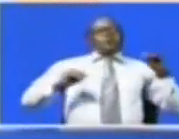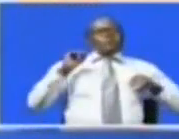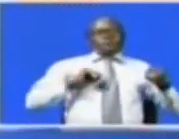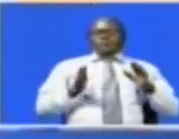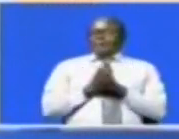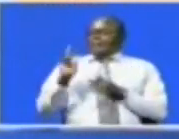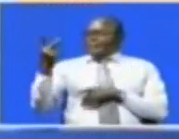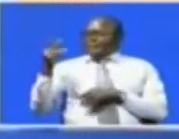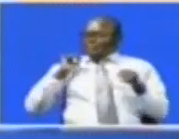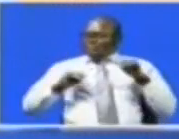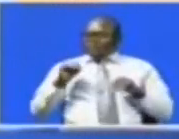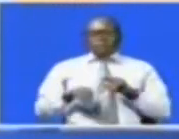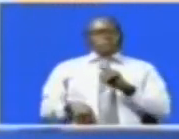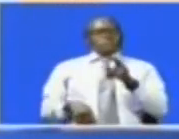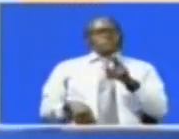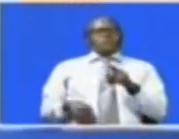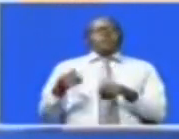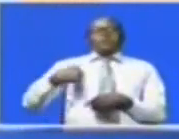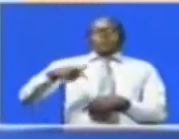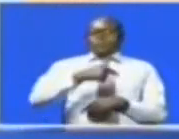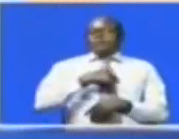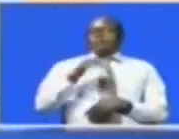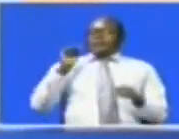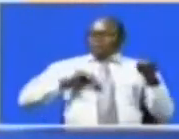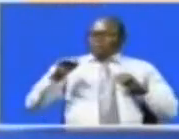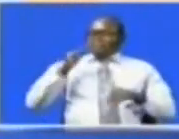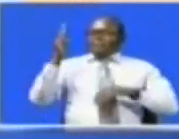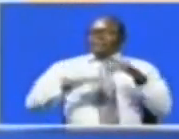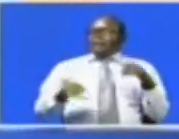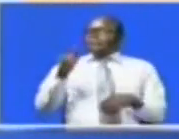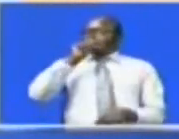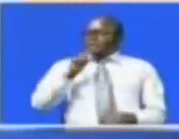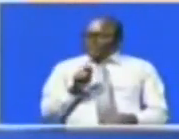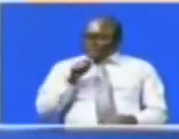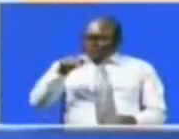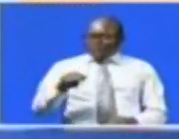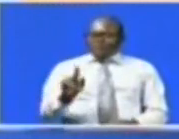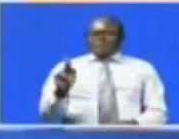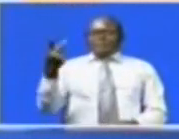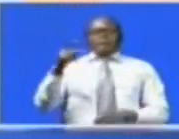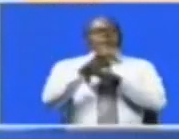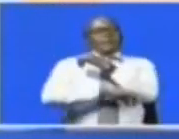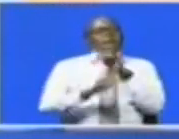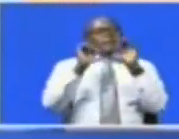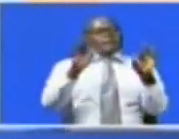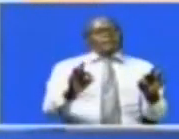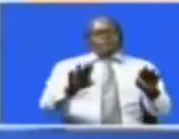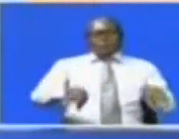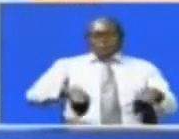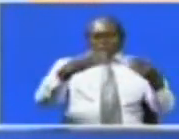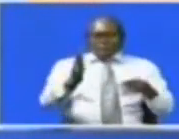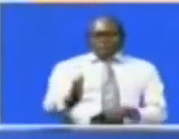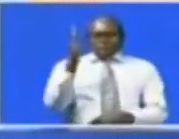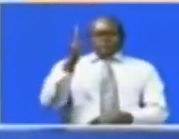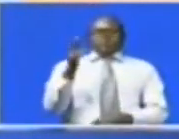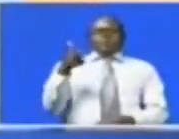corruption in Kenya, and I speak as a Kenyan and I know we are corrupt, is not the same. So in this country, if we are going to arm them, and